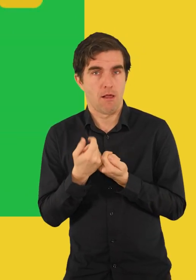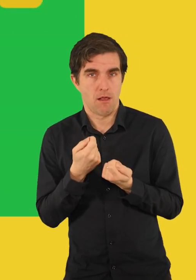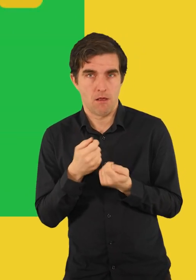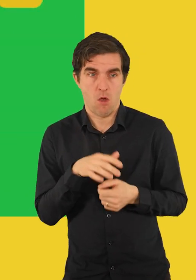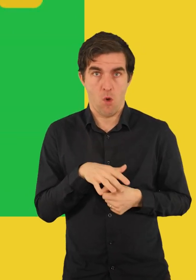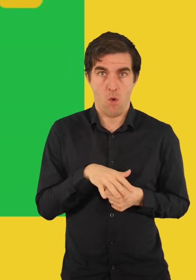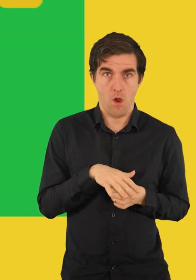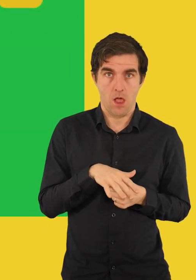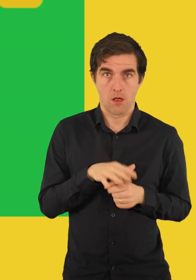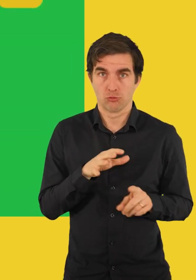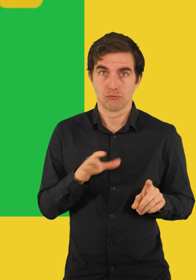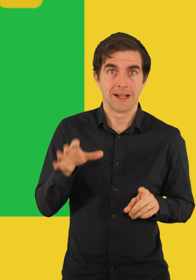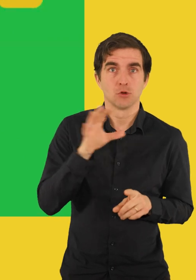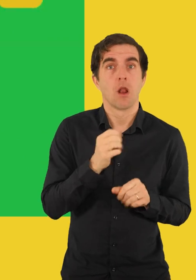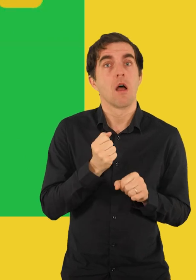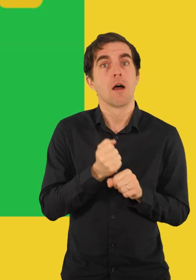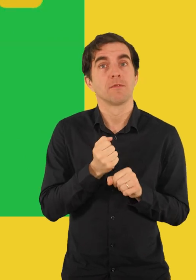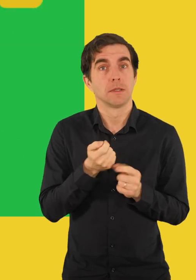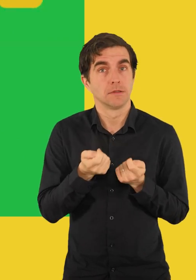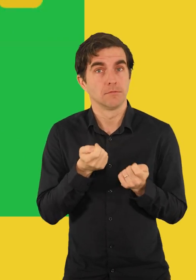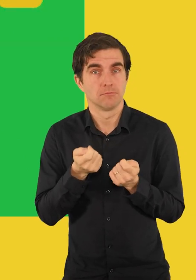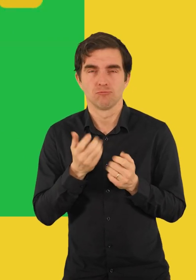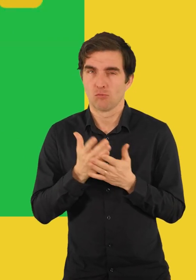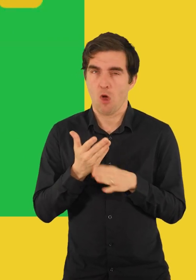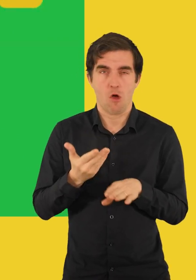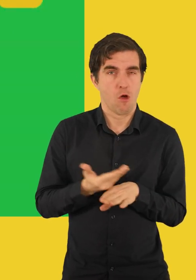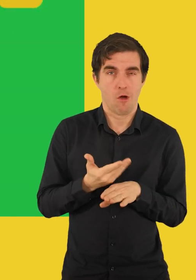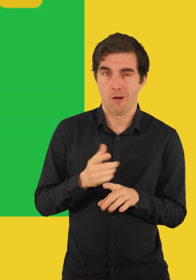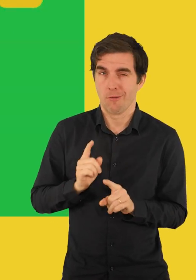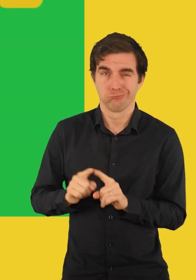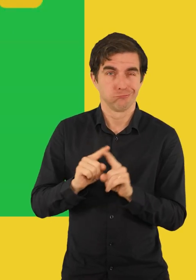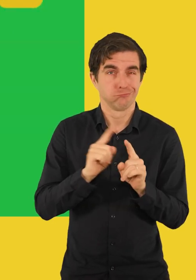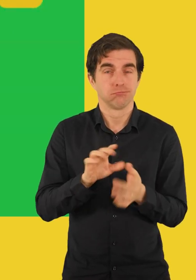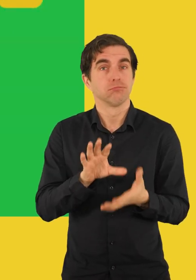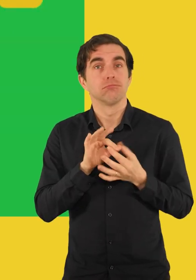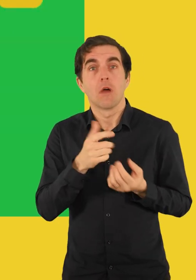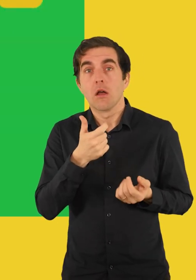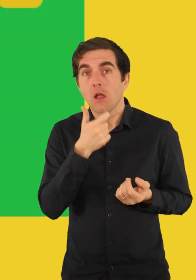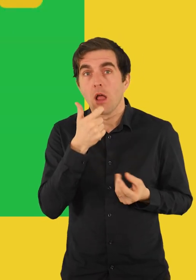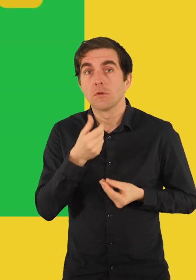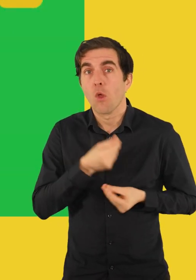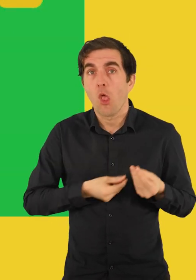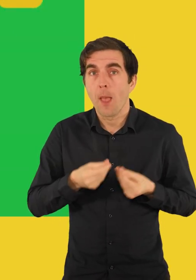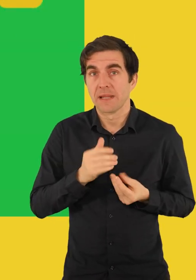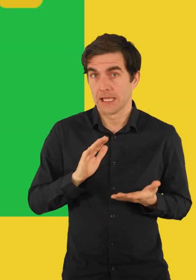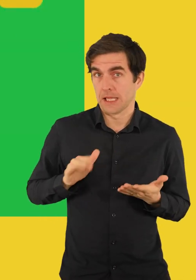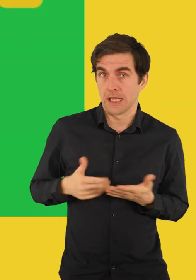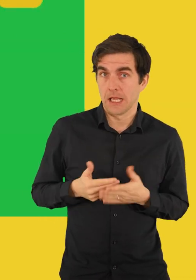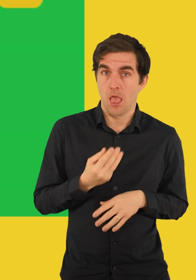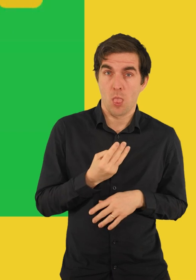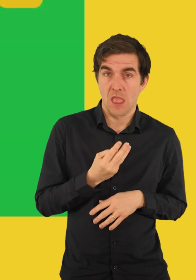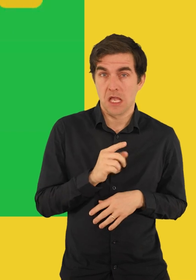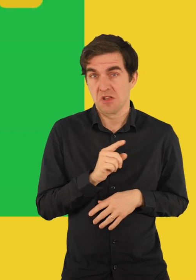the work of local and regional governments that work in various ways with Doughnut Economics. So over the past 3 or